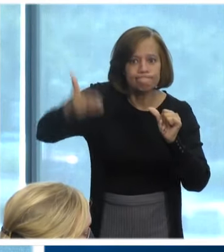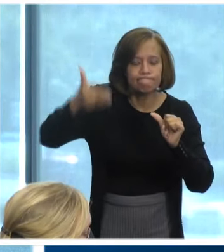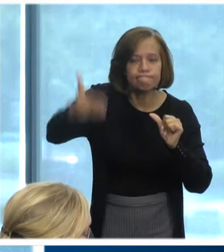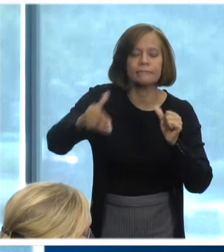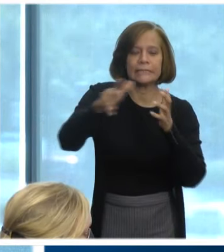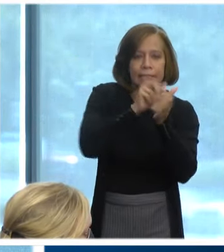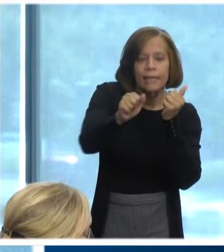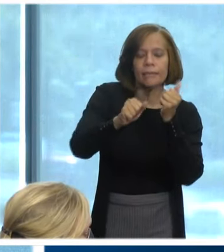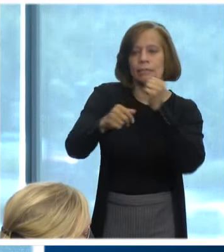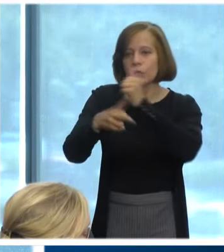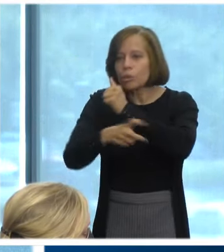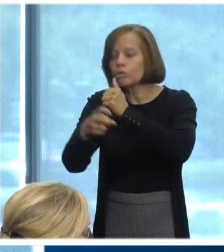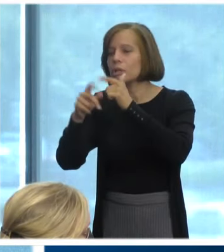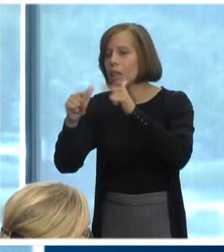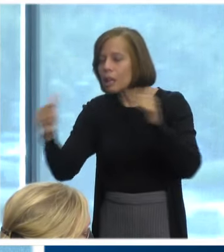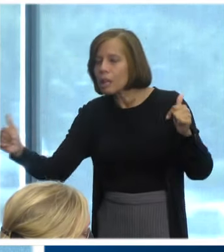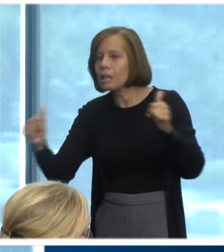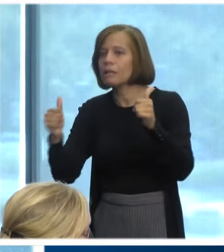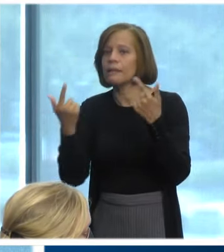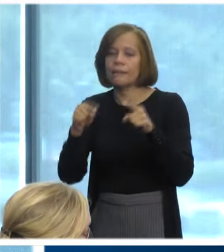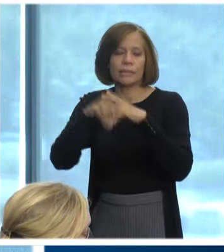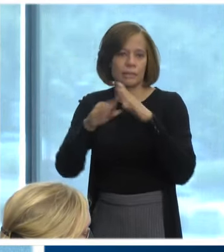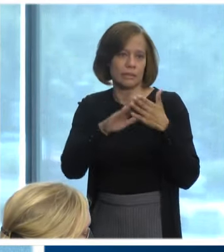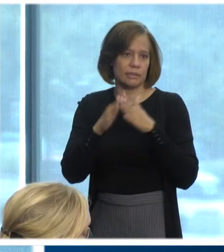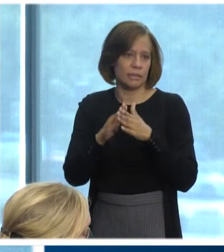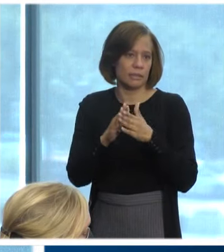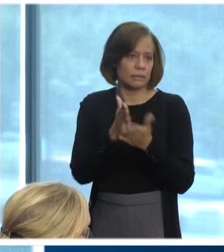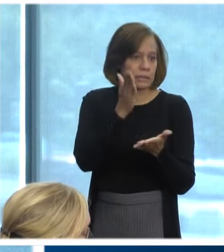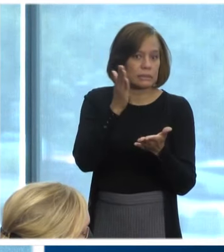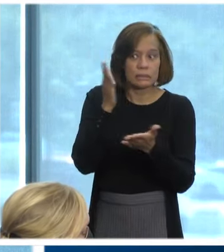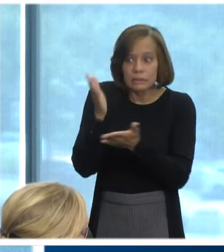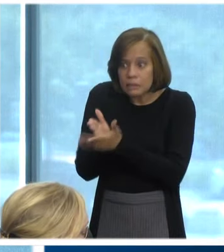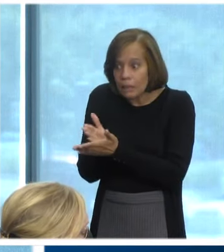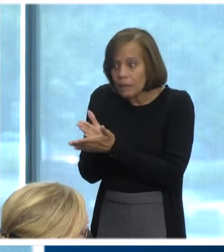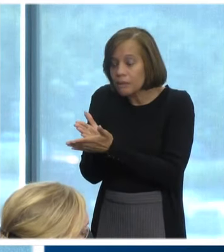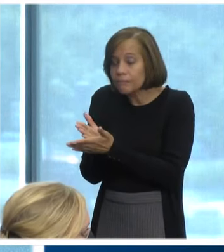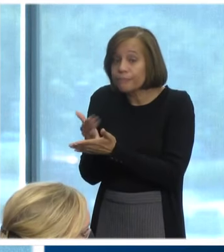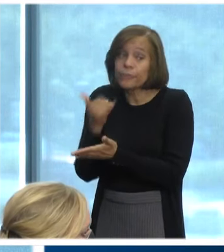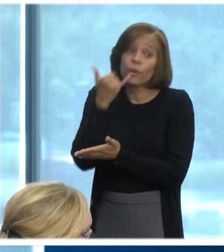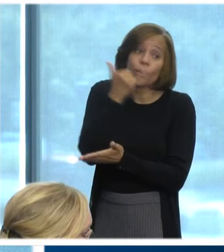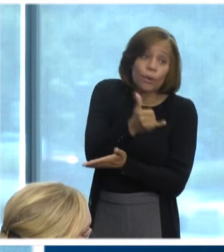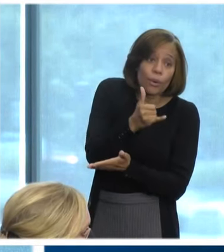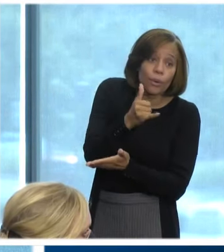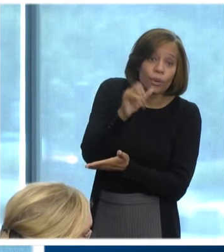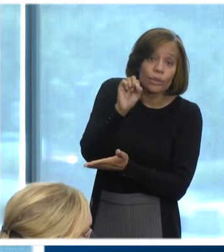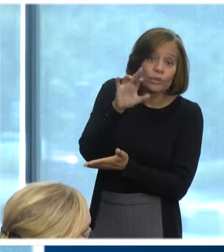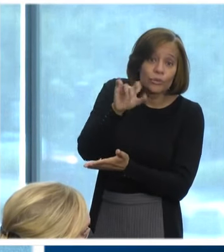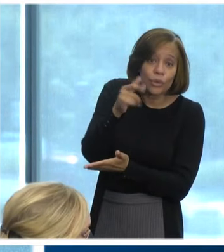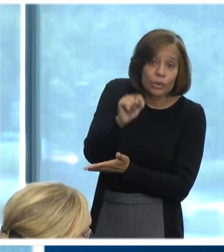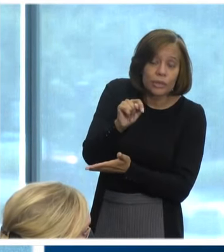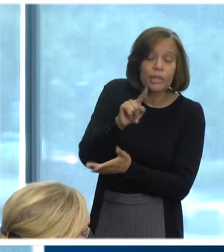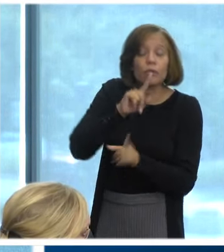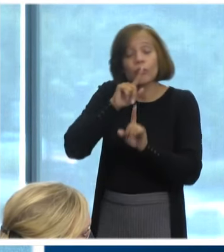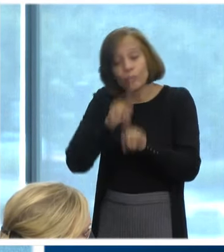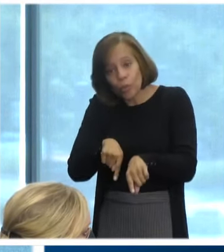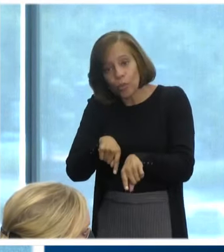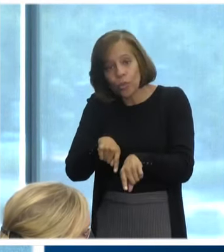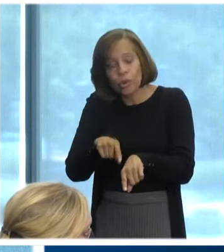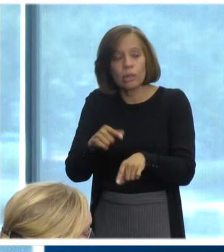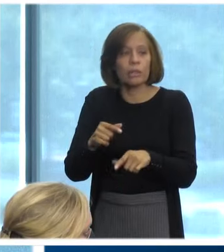on in the city, and be able to stop what they're doing, call a sergeant over, and report that use of force at that